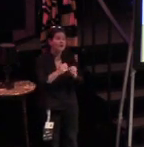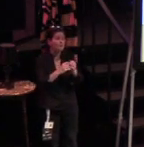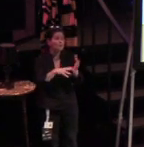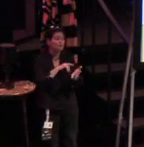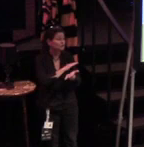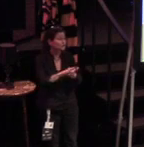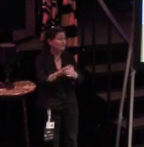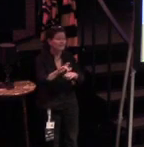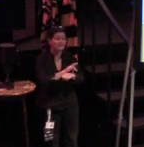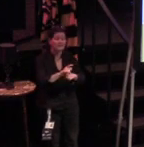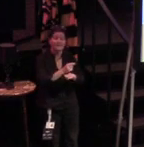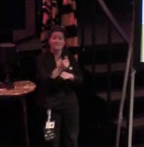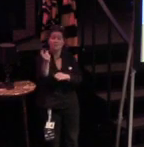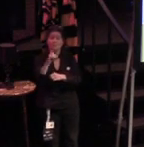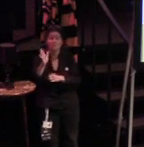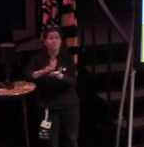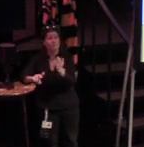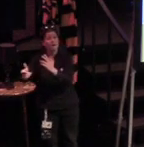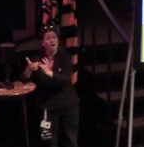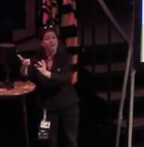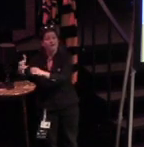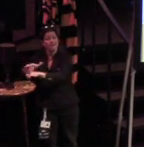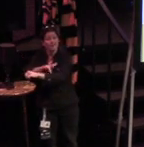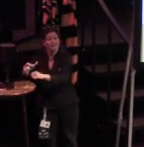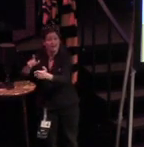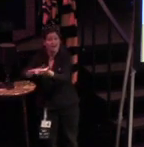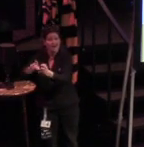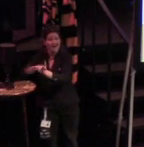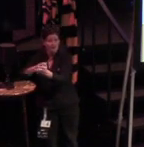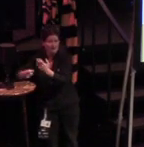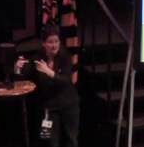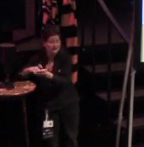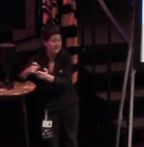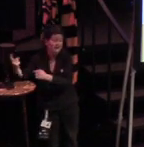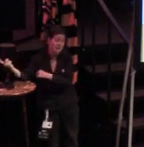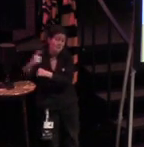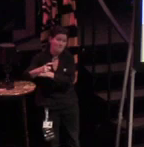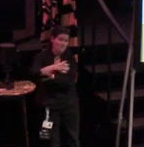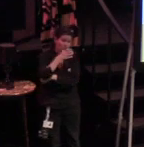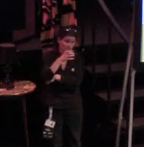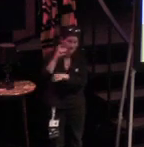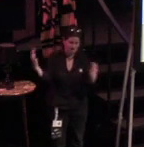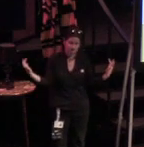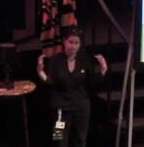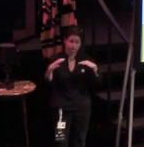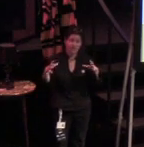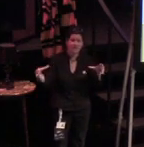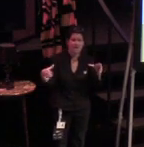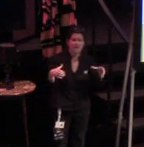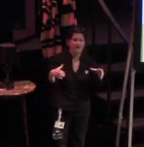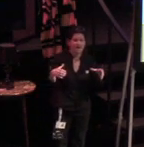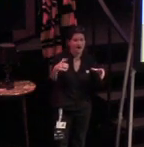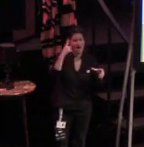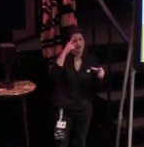to have drinks and I was really excited like oh I'm gonna meet my new team and you know it's gonna be great I'm gonna make new friends and